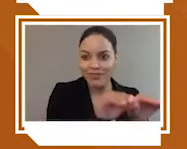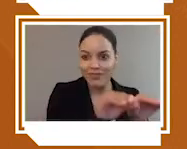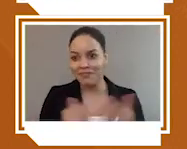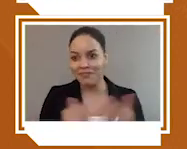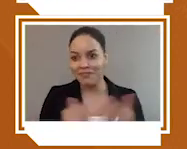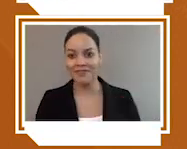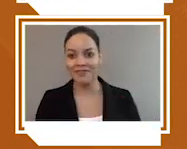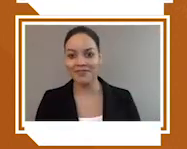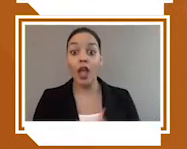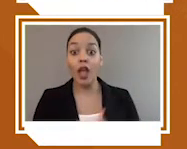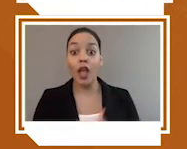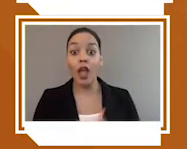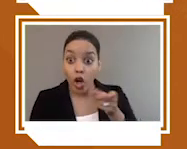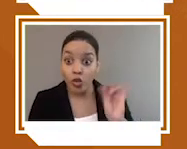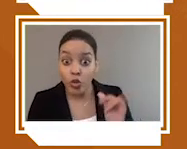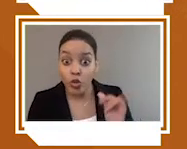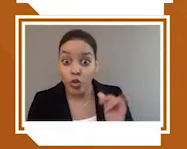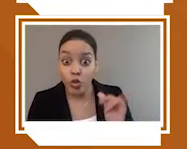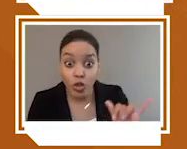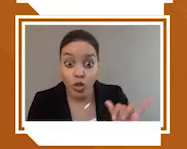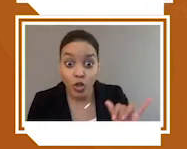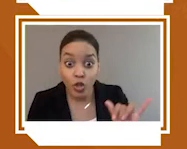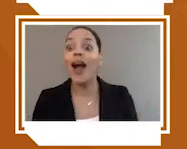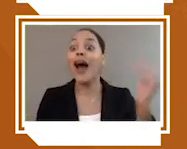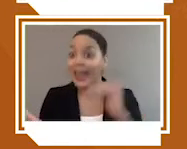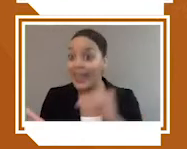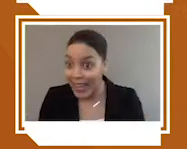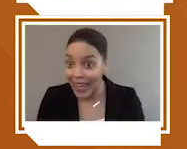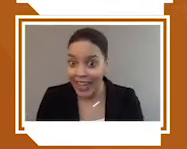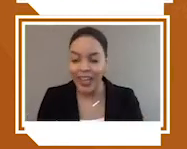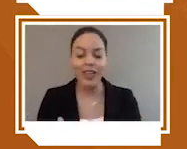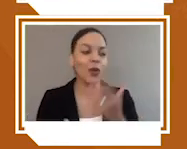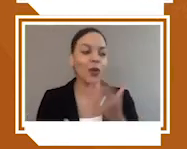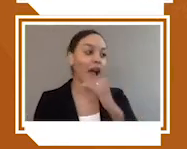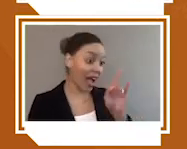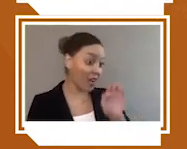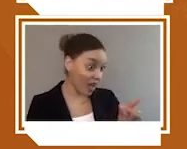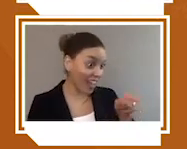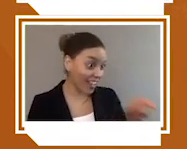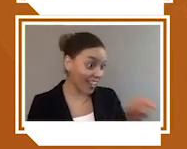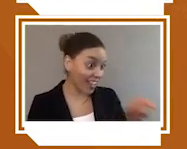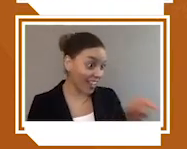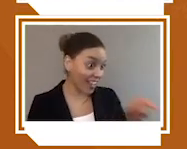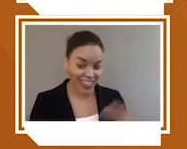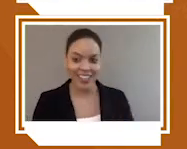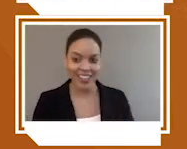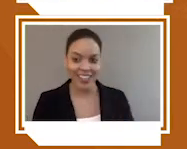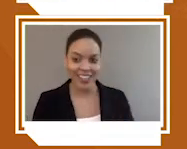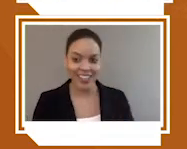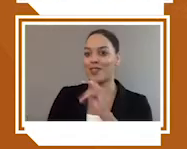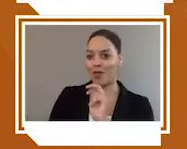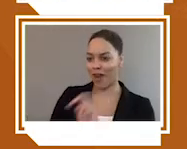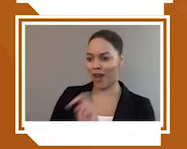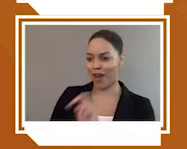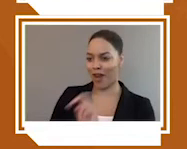Oh, wow. Her too? Again, look. There you go, Aquel. There you go. They ain't playing. Look. They are